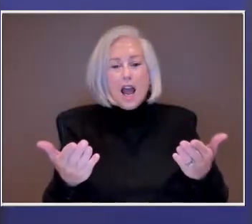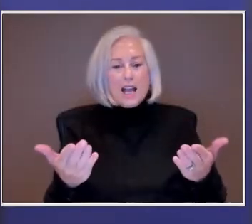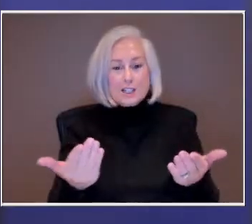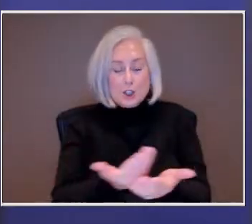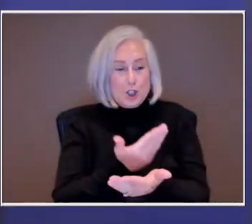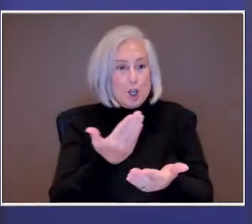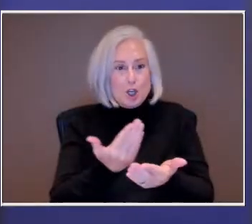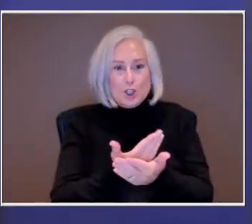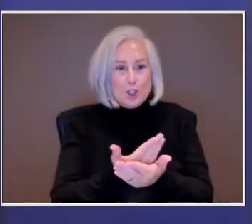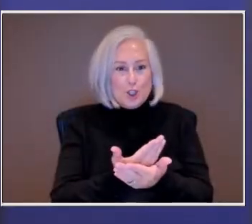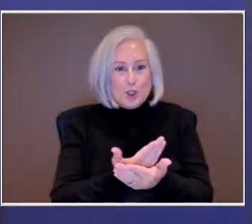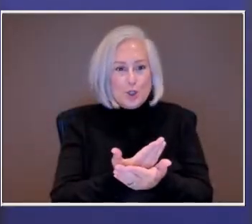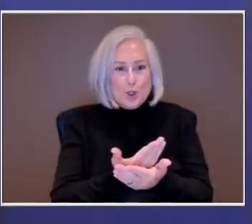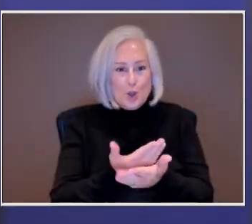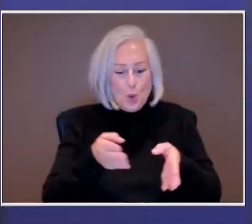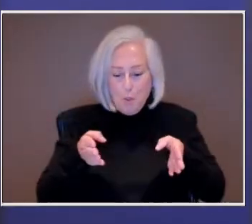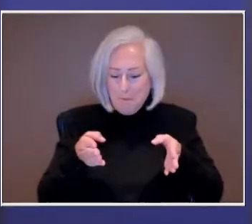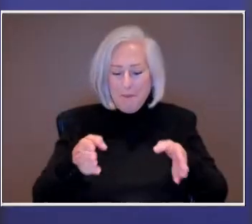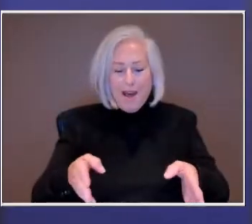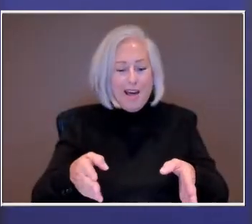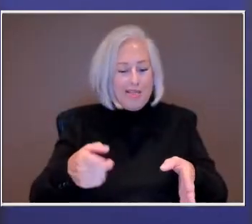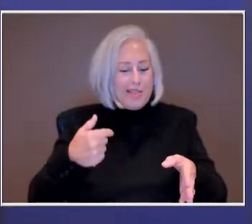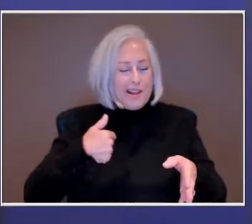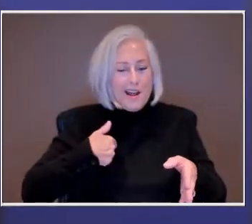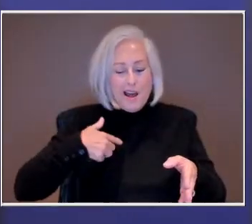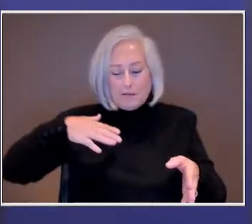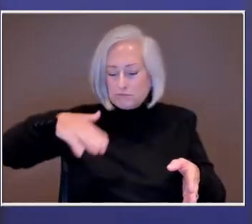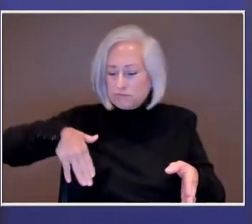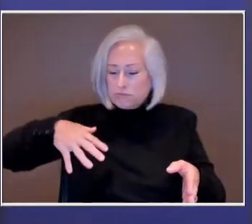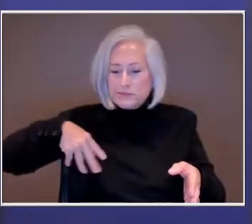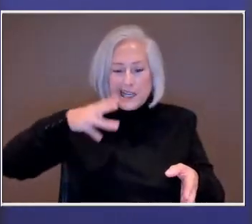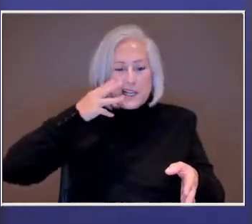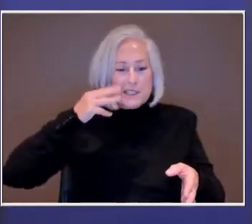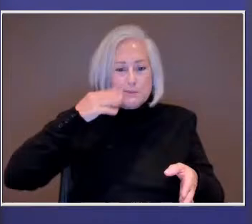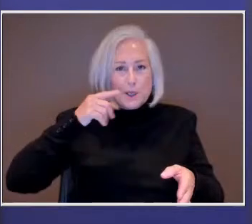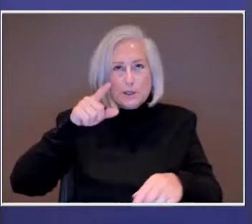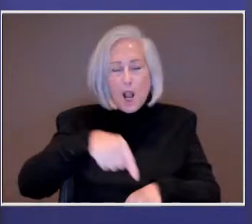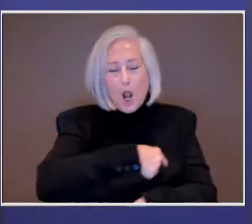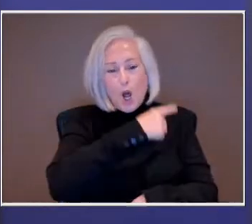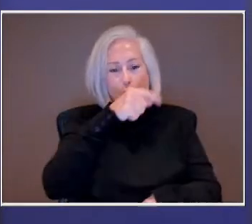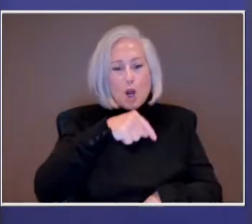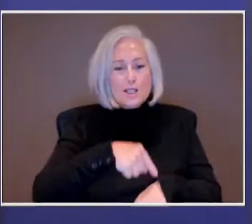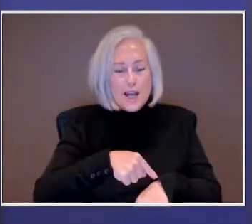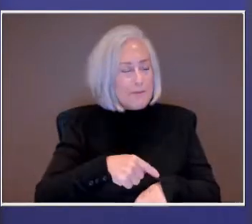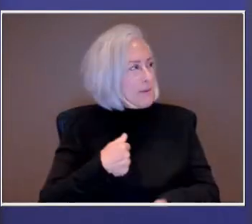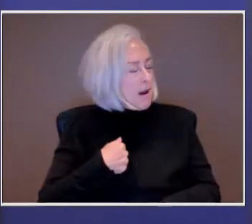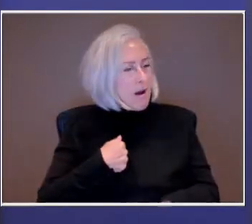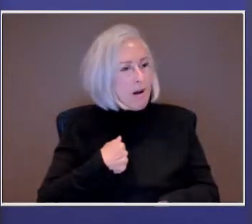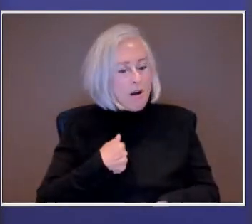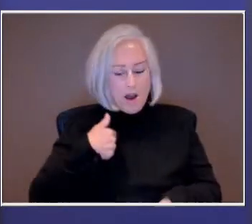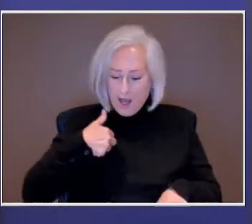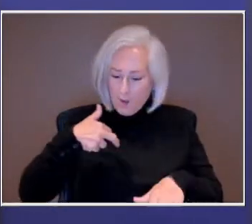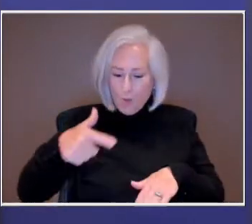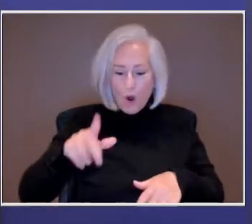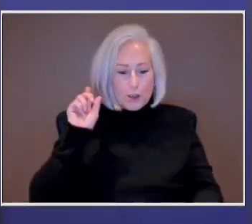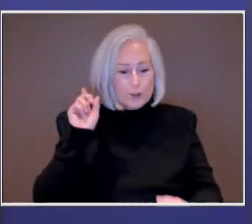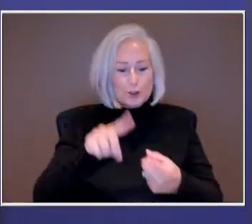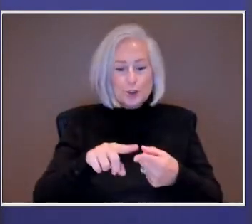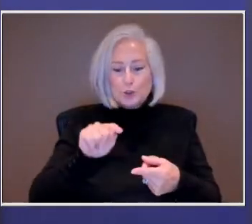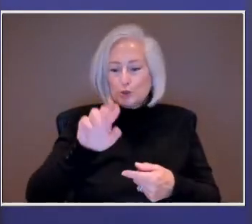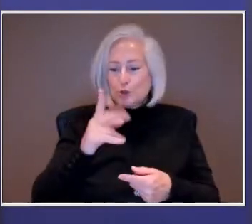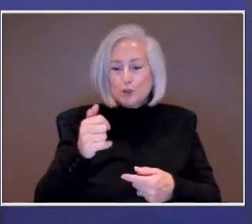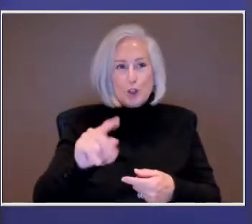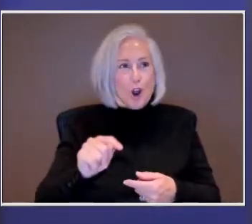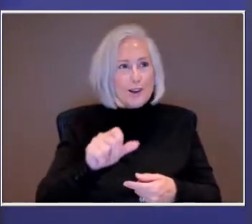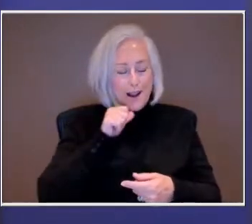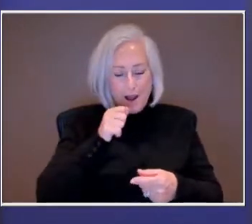past that I didn't have for a long time. I mean, it's just like, oh wow, I walked all the way from the parking lot into Target, and I'm not out of breath. This is